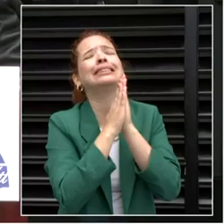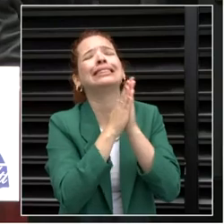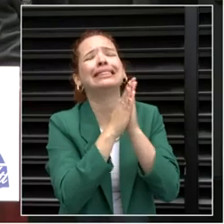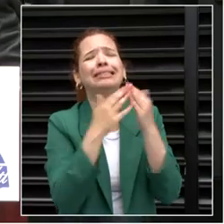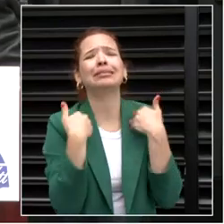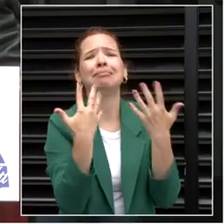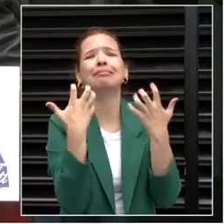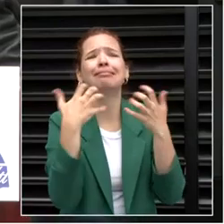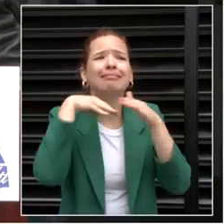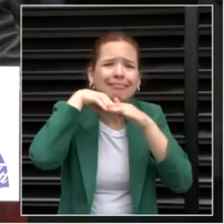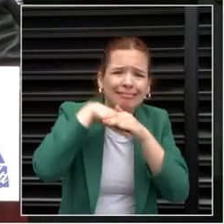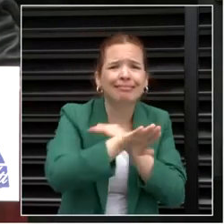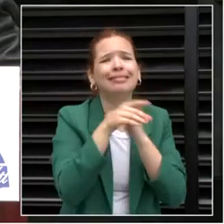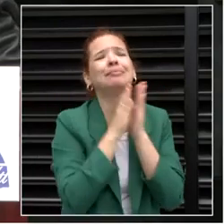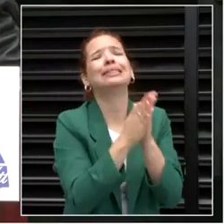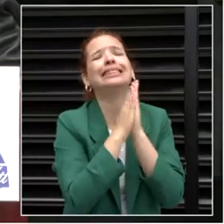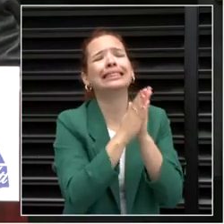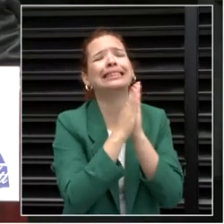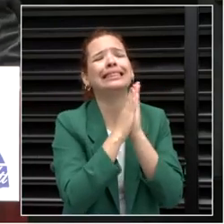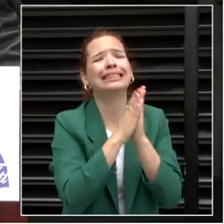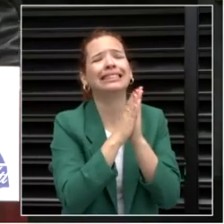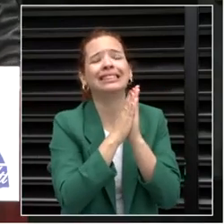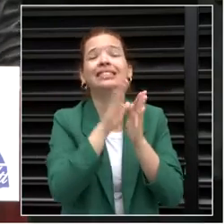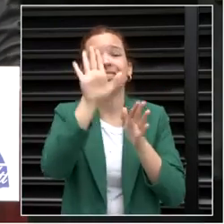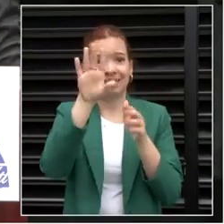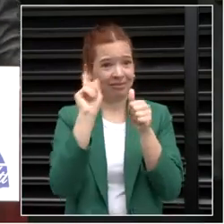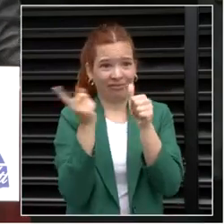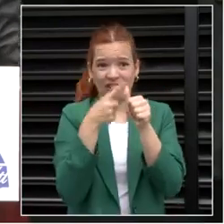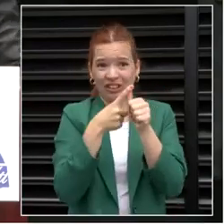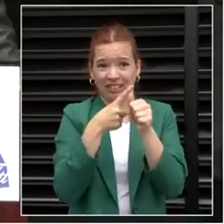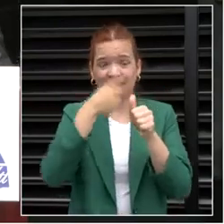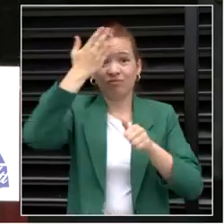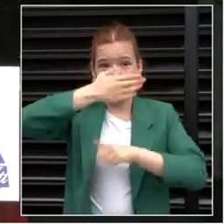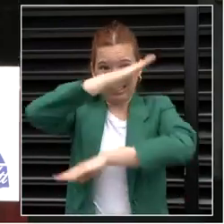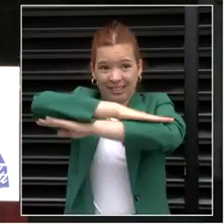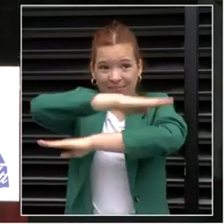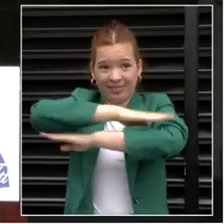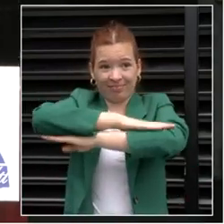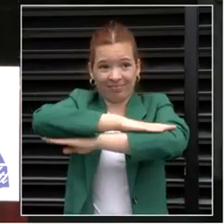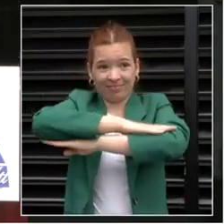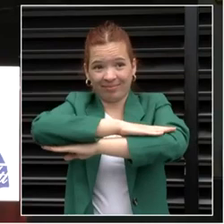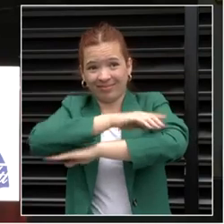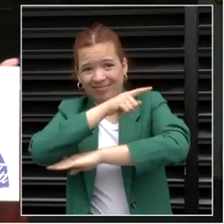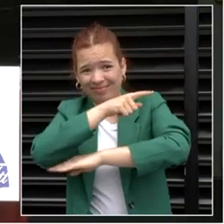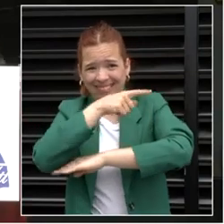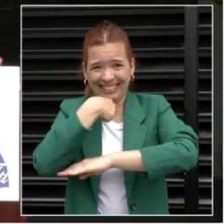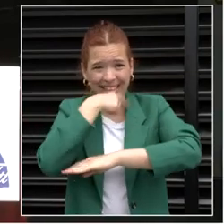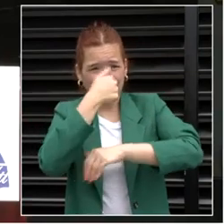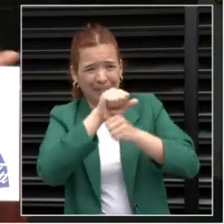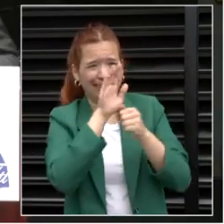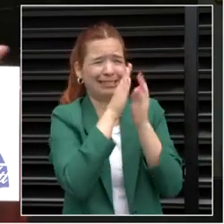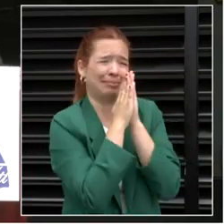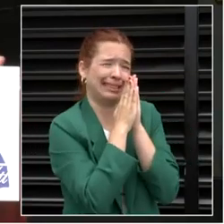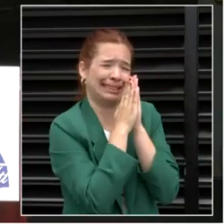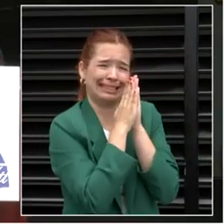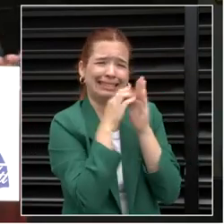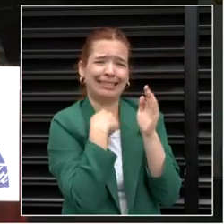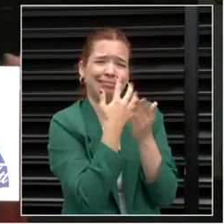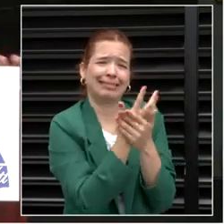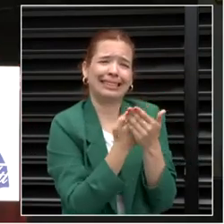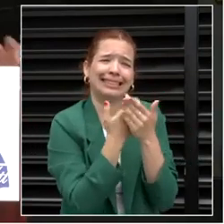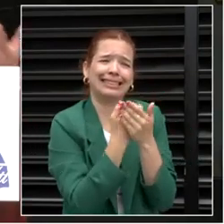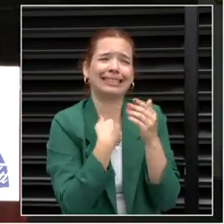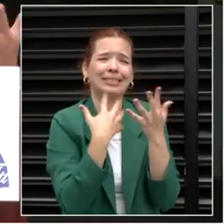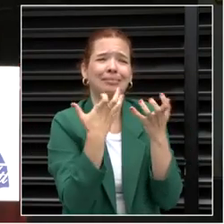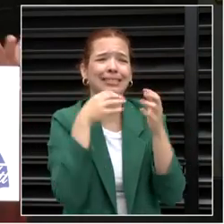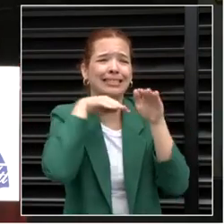the original front desk that's at the end of the hallway now. That was the podium. That's where I